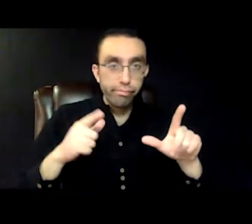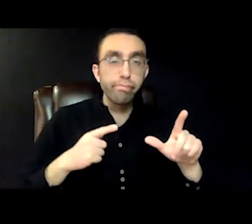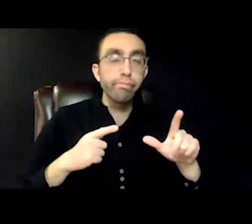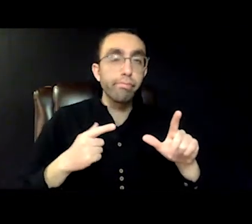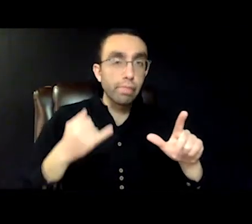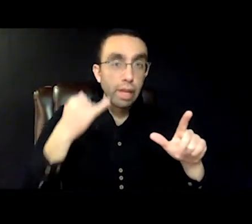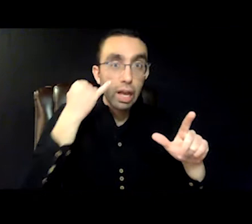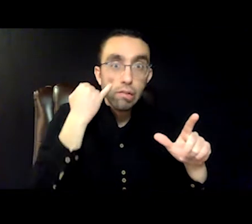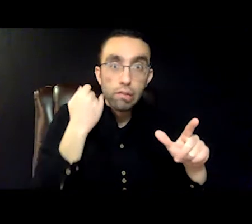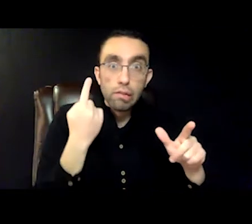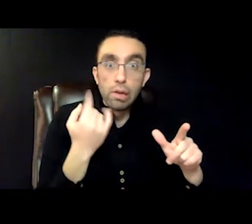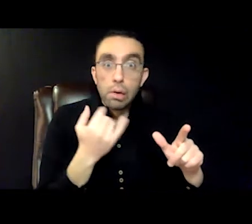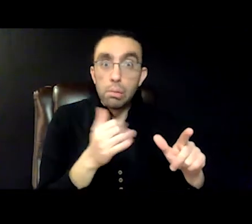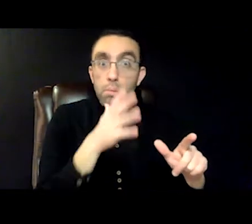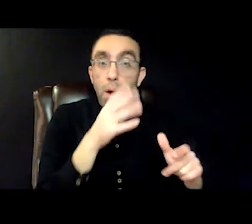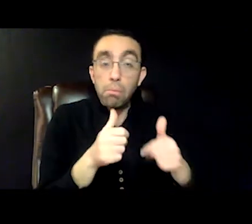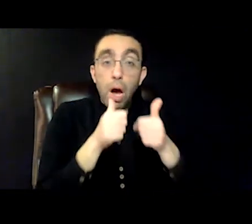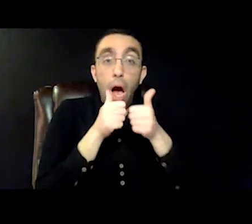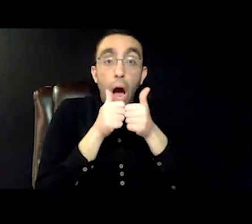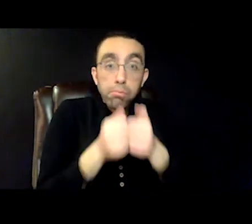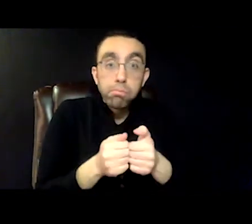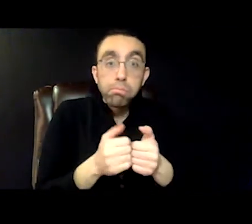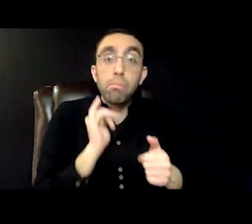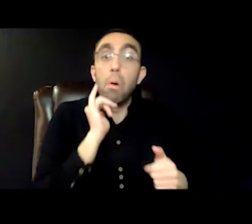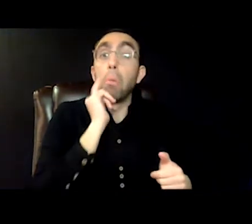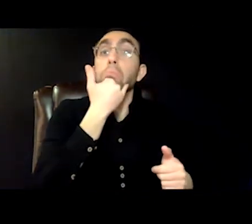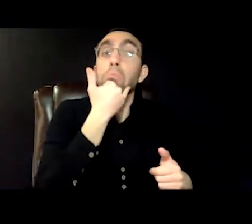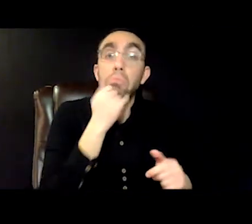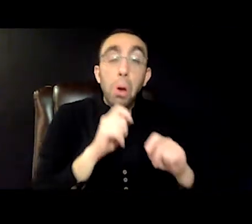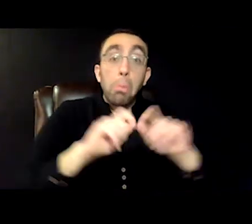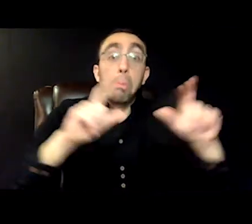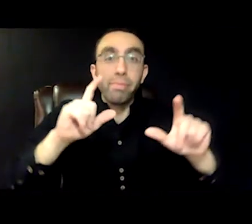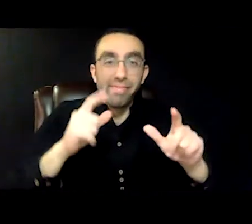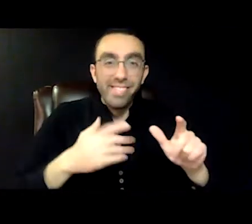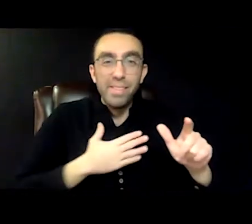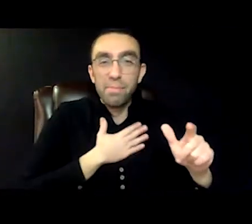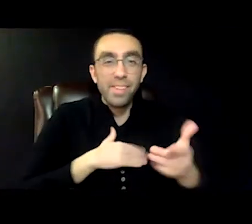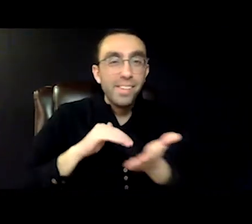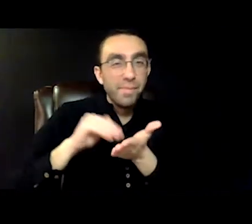a text comes up from my mother on the screen or something, I don't know.